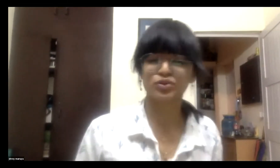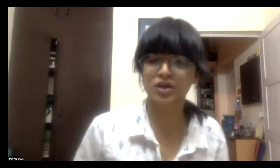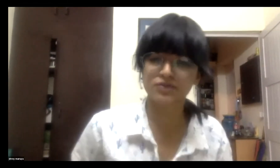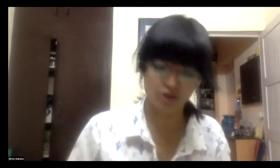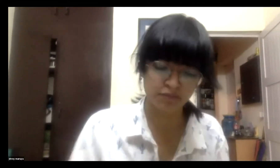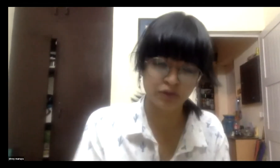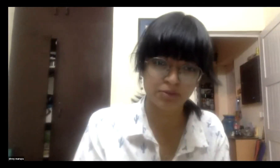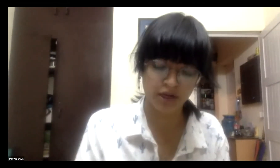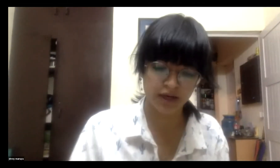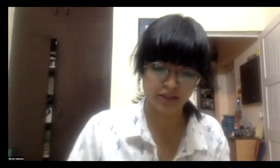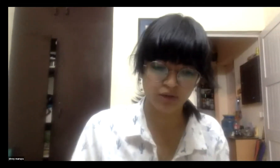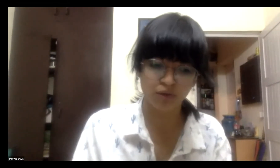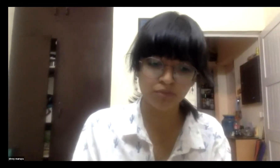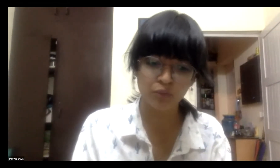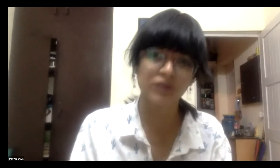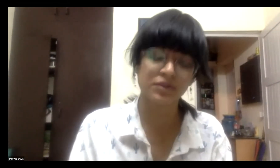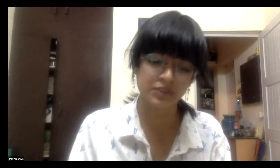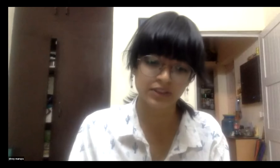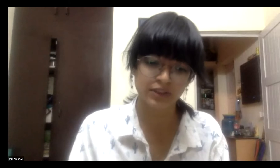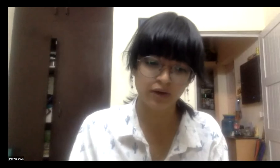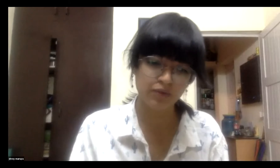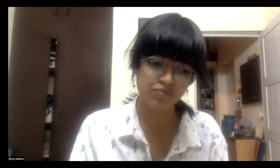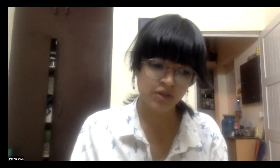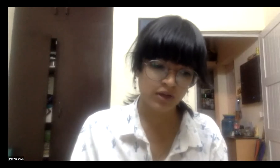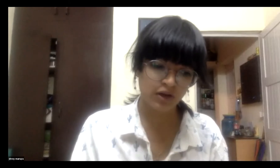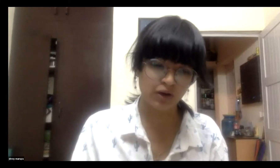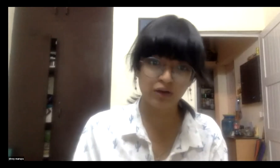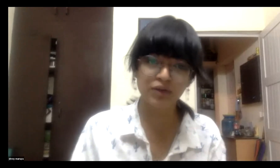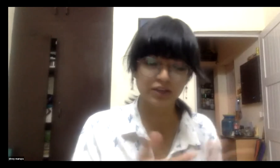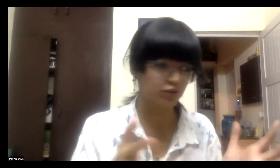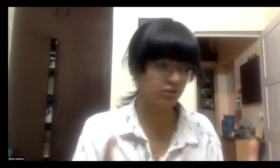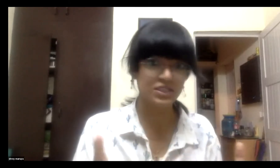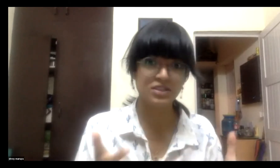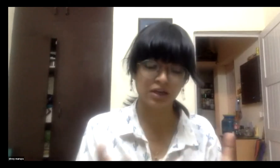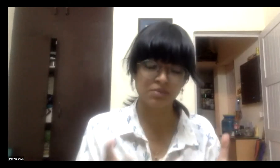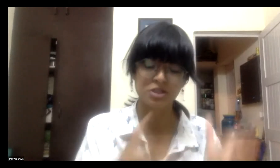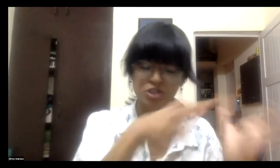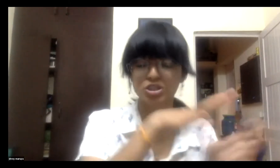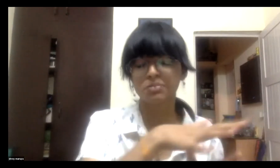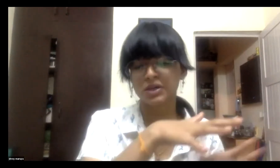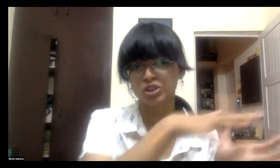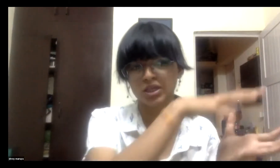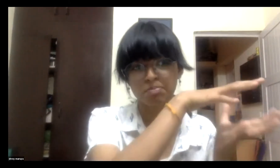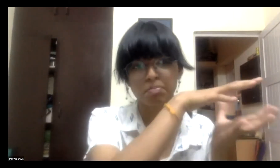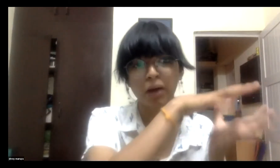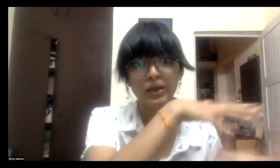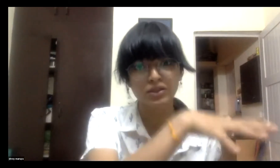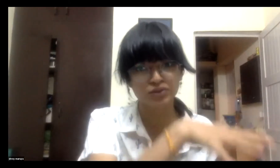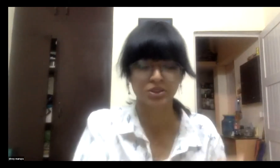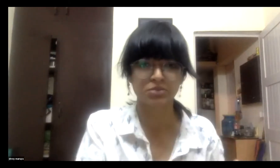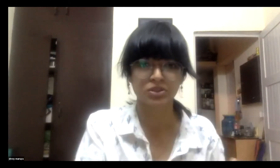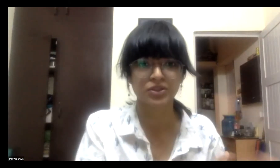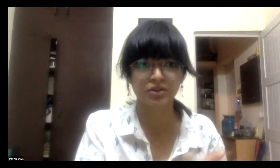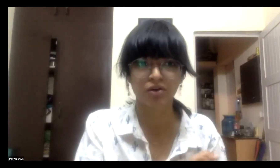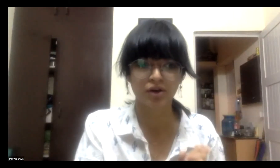just photographs of Puribai at her home when we visited her. Looking through these, like I mentioned, she has piles